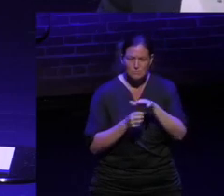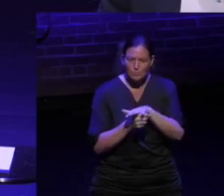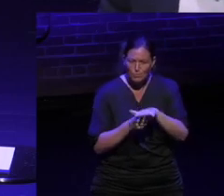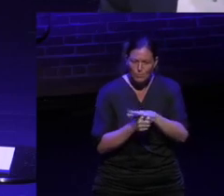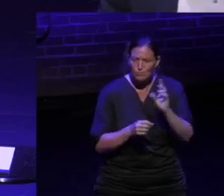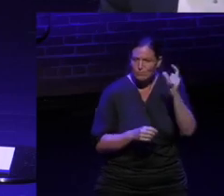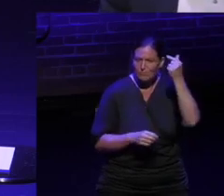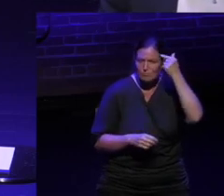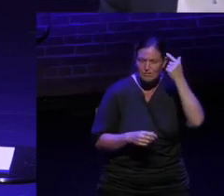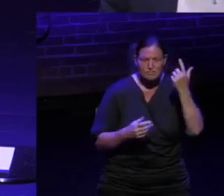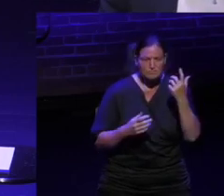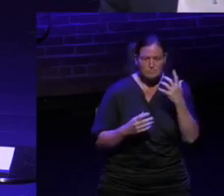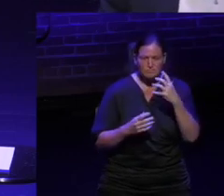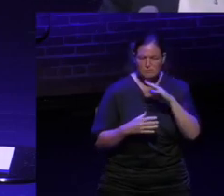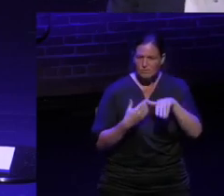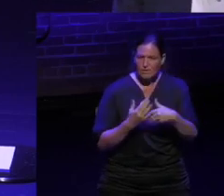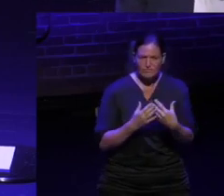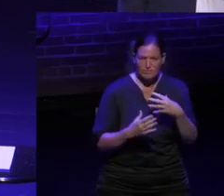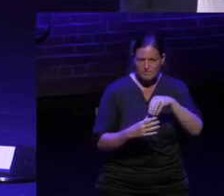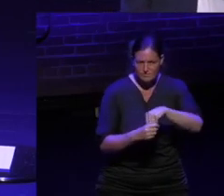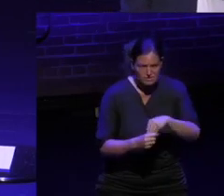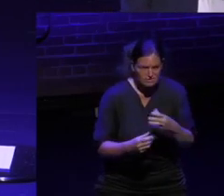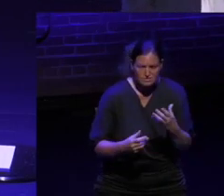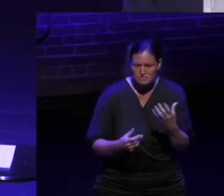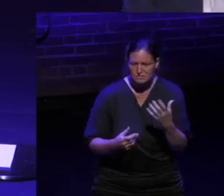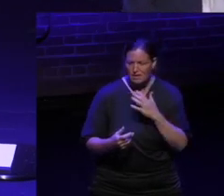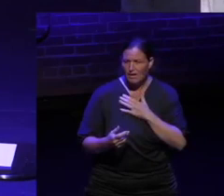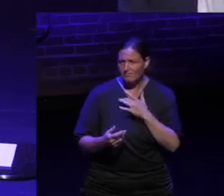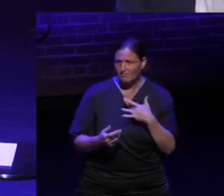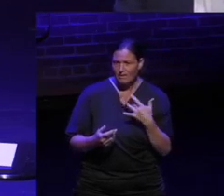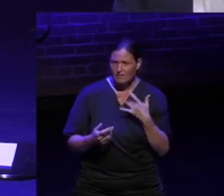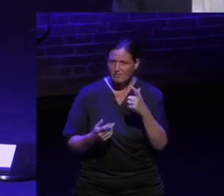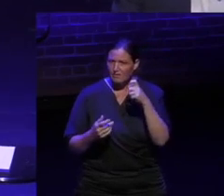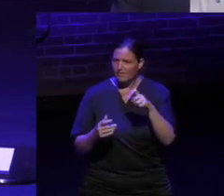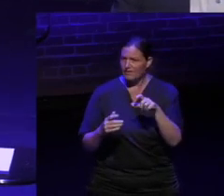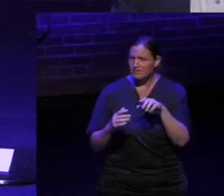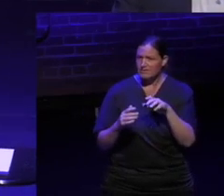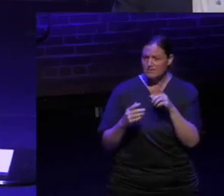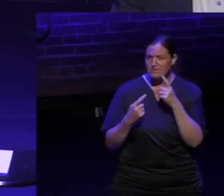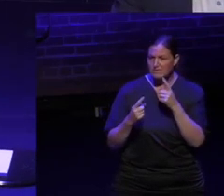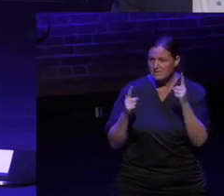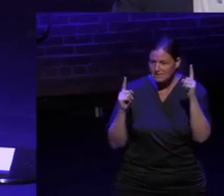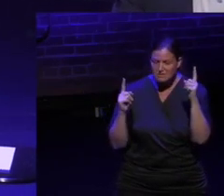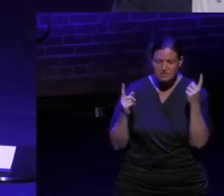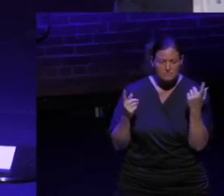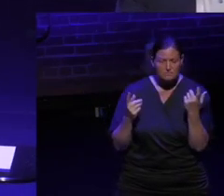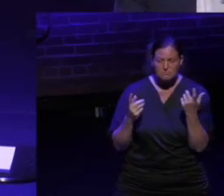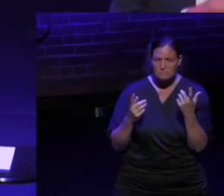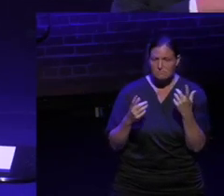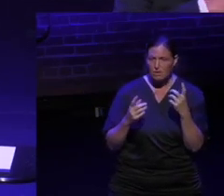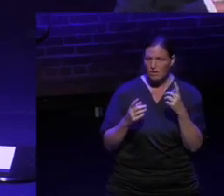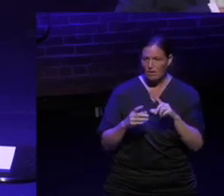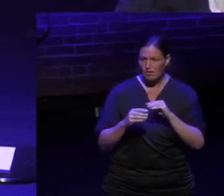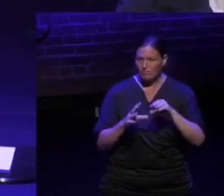sure that we are all invested in. I firmly believe that the successes that I have are really wrapped up